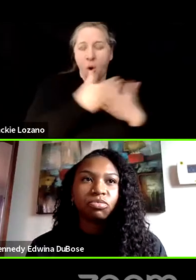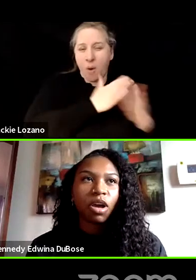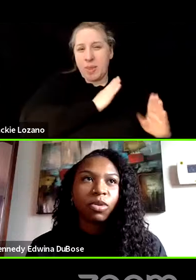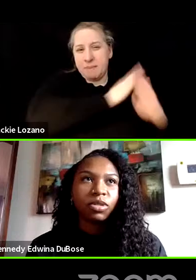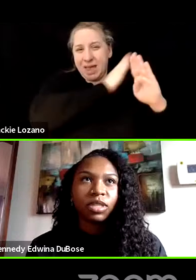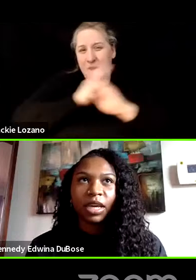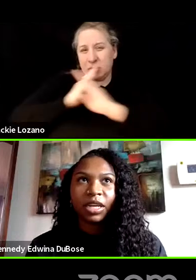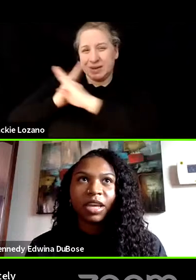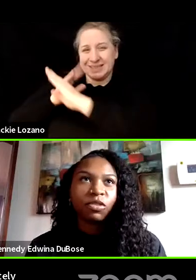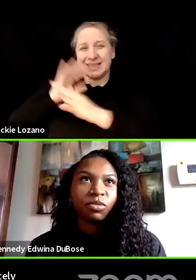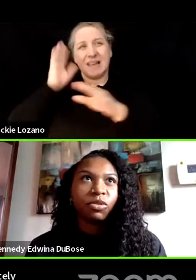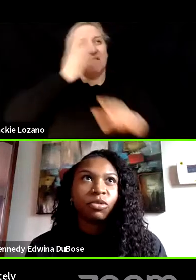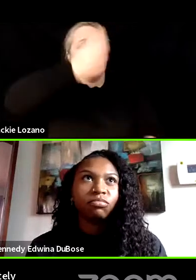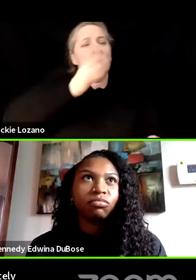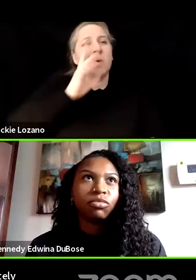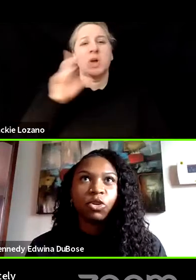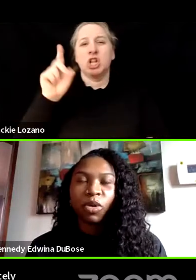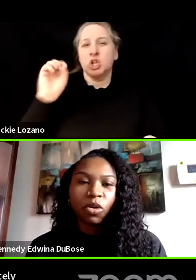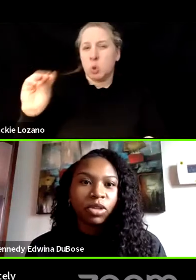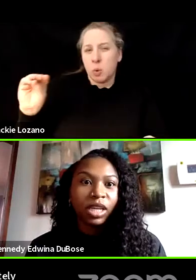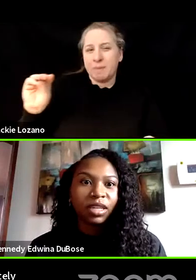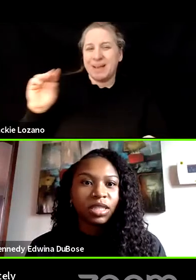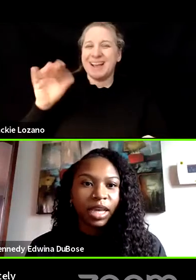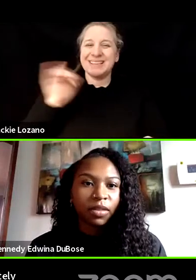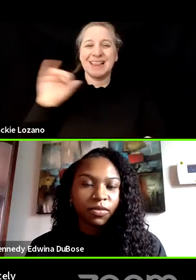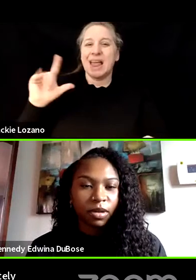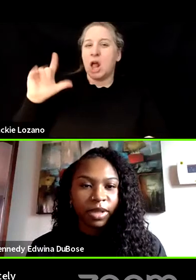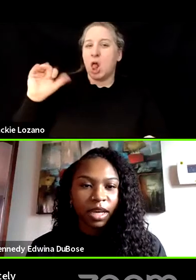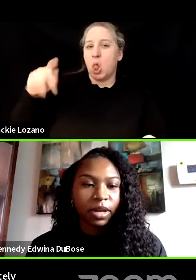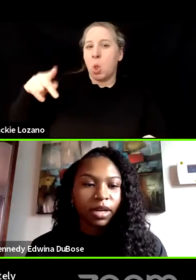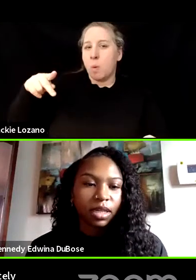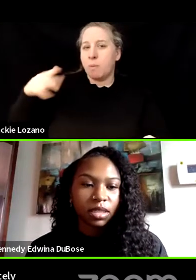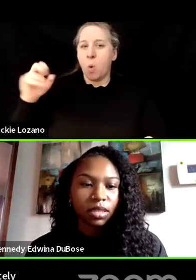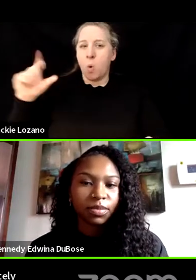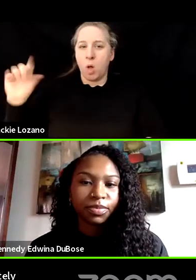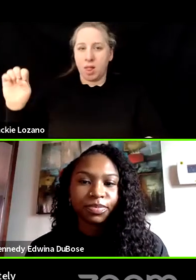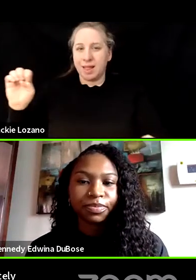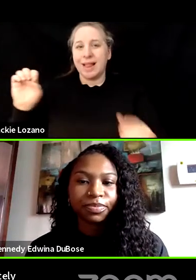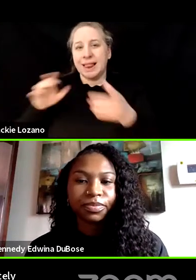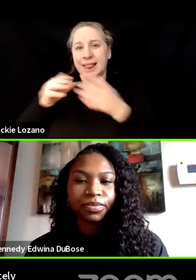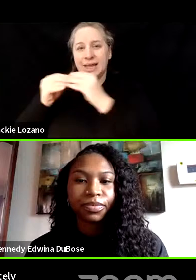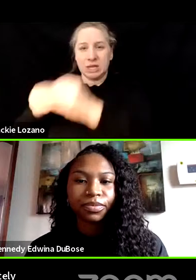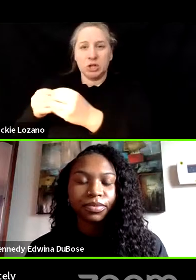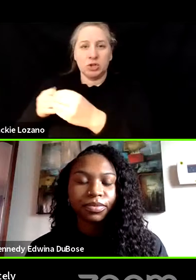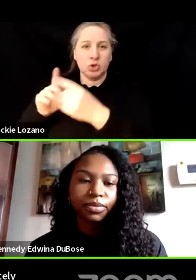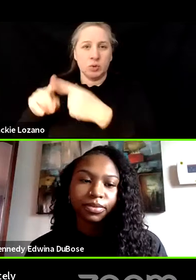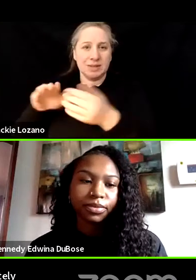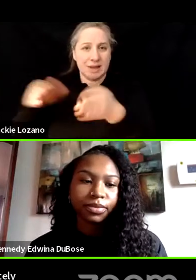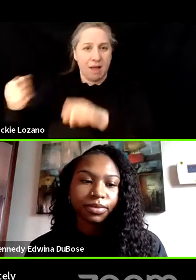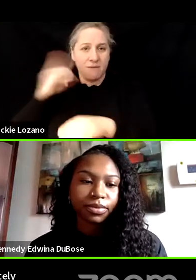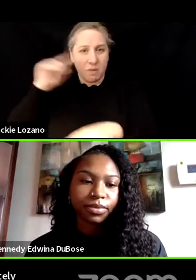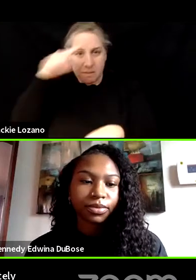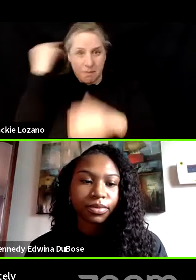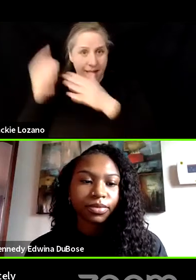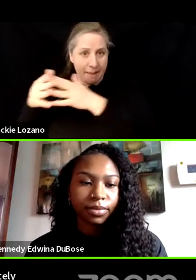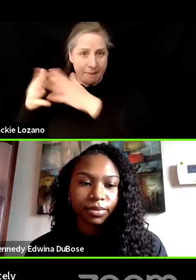it's almost like an inevitable loophole leading to death for Black Americans.